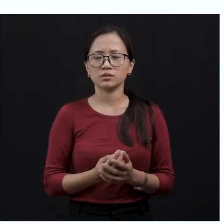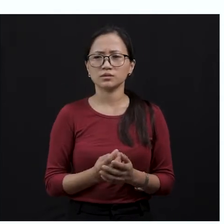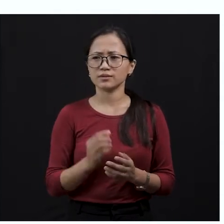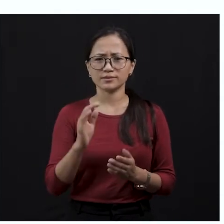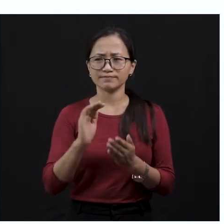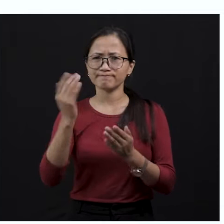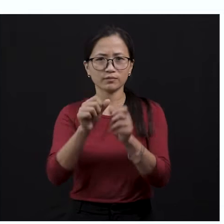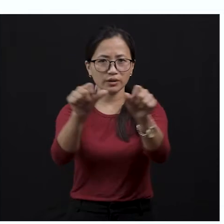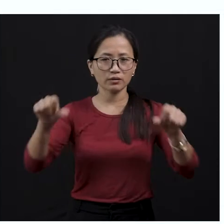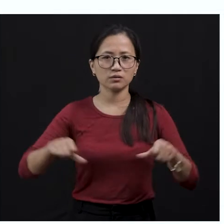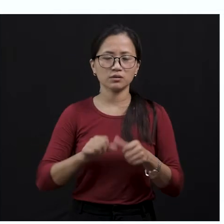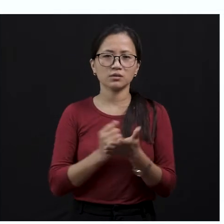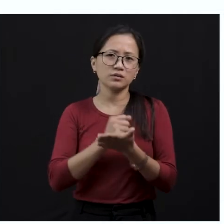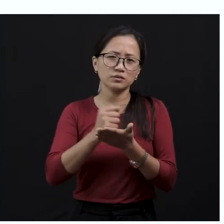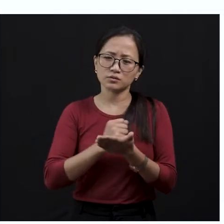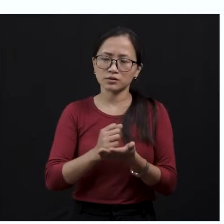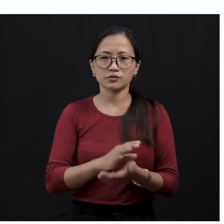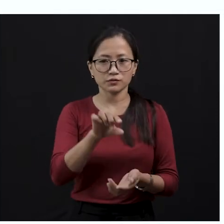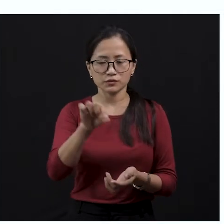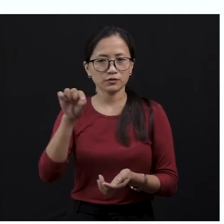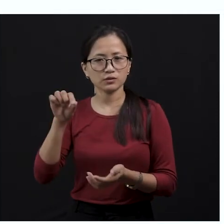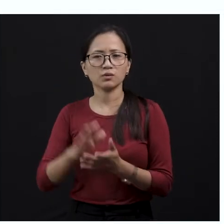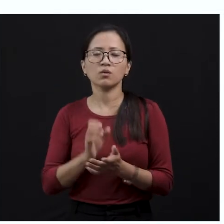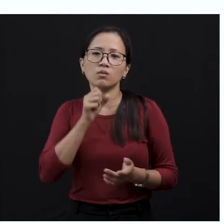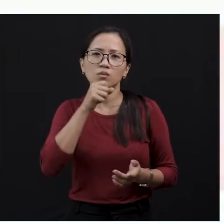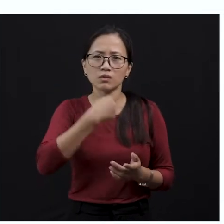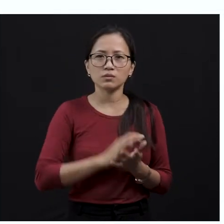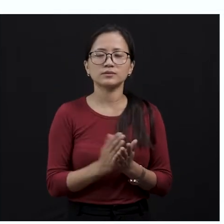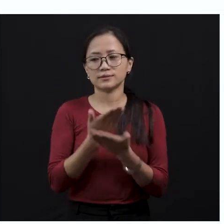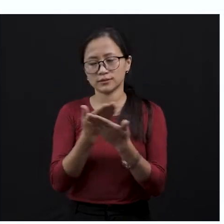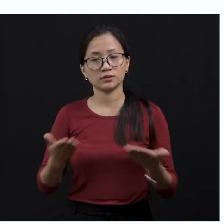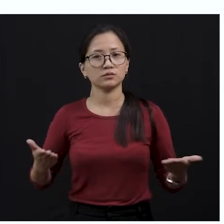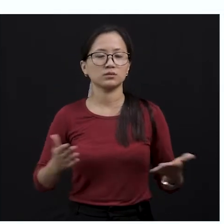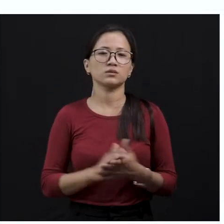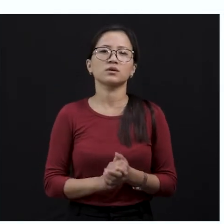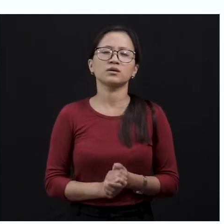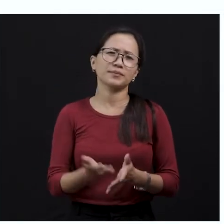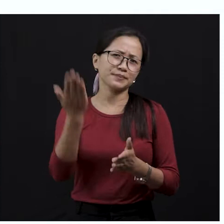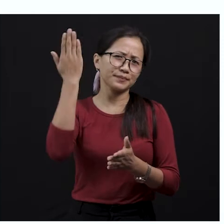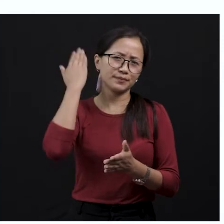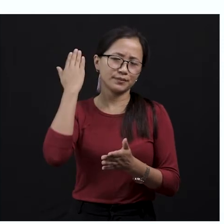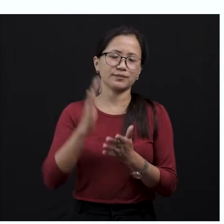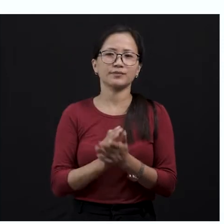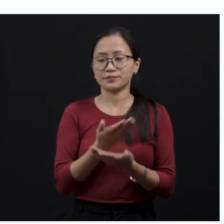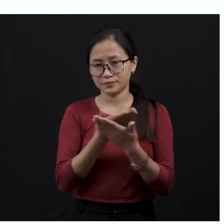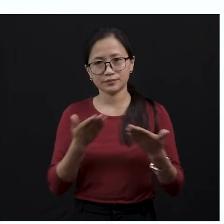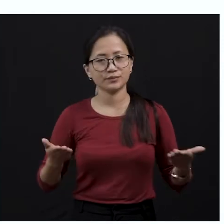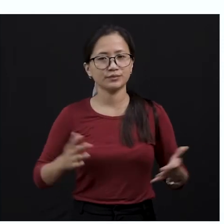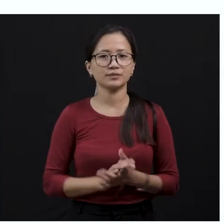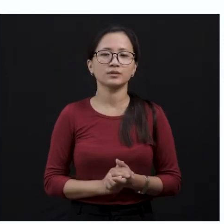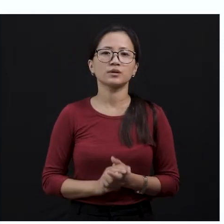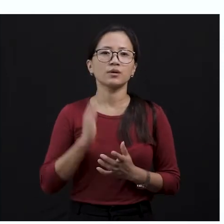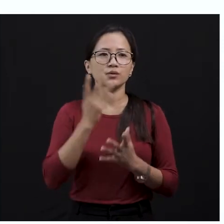certain areas and they try to find the old things, I would say the ancient things, okay? Now, when they